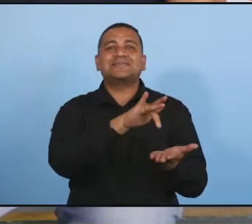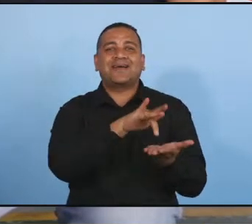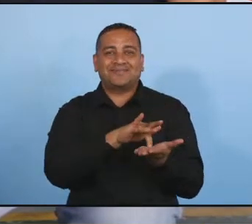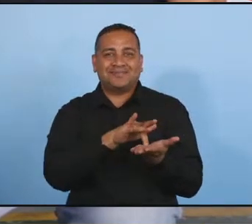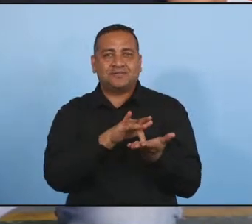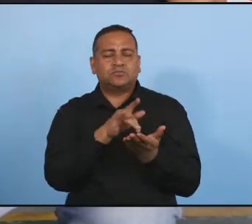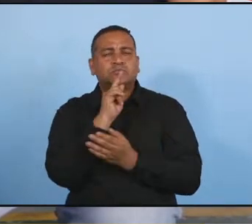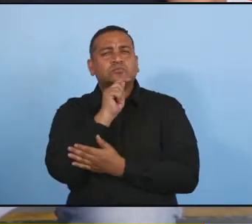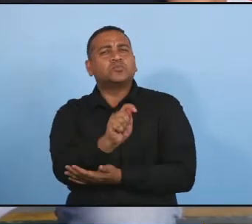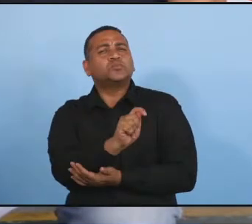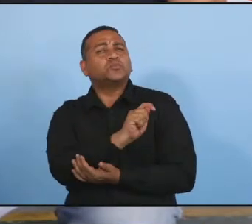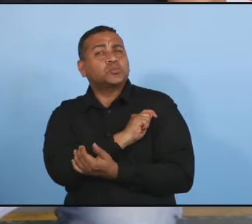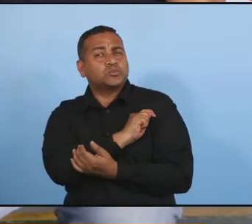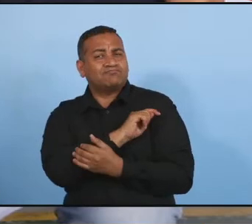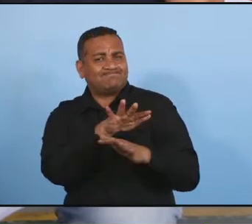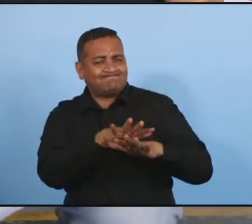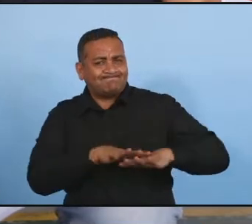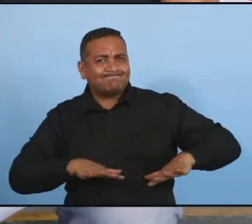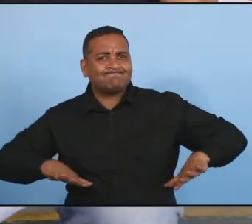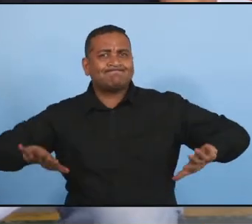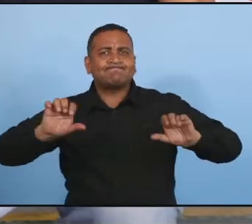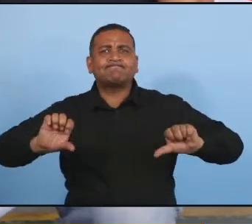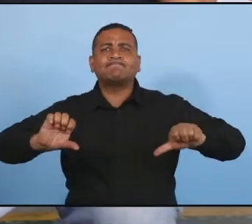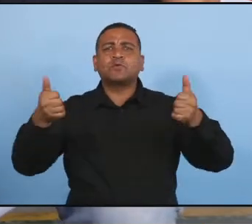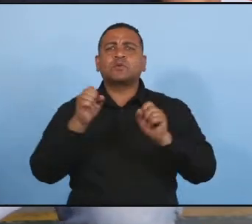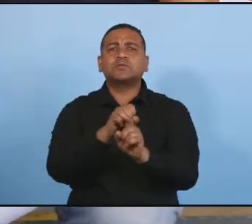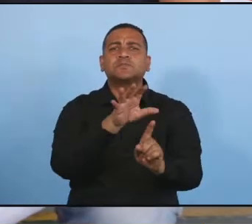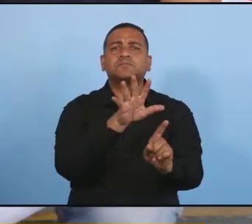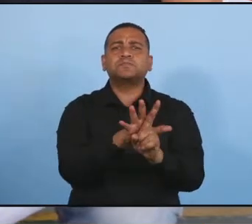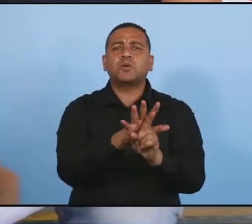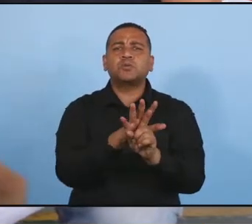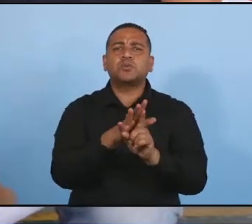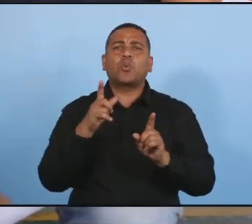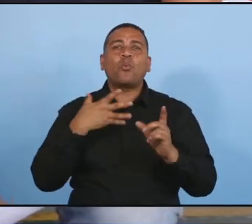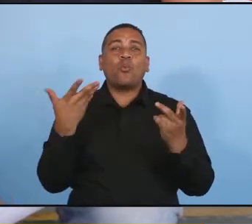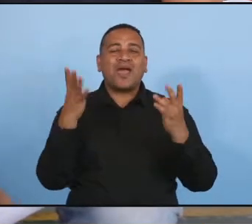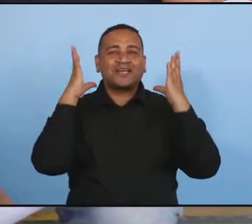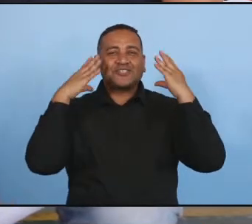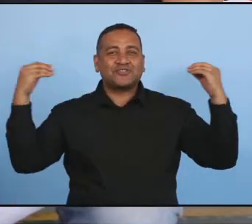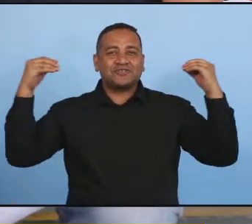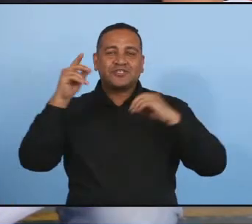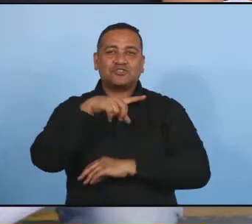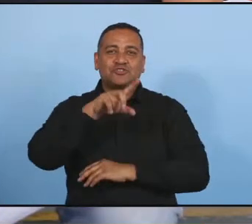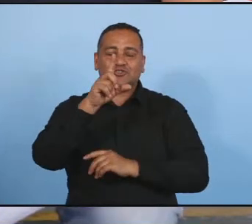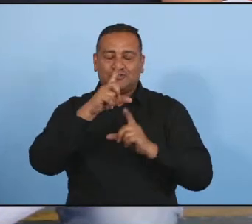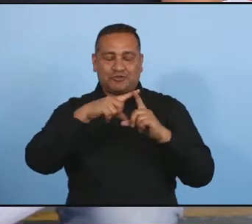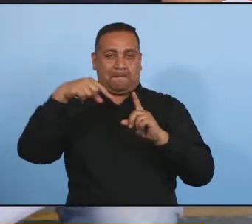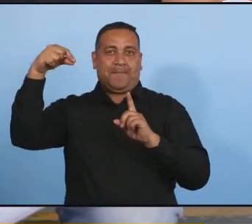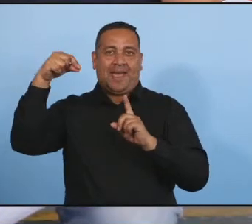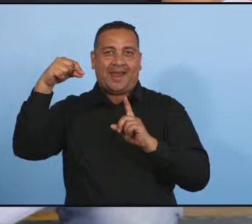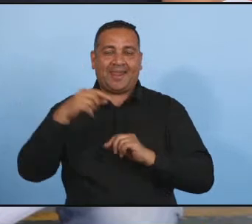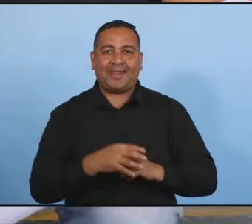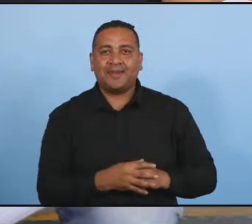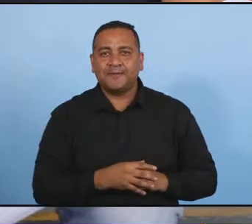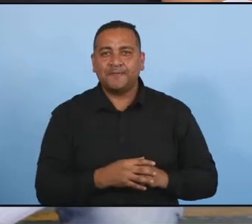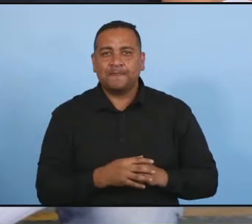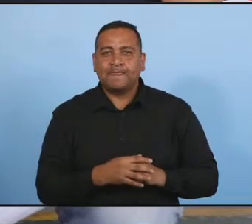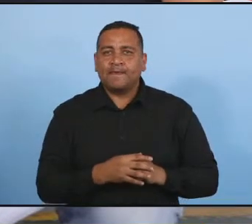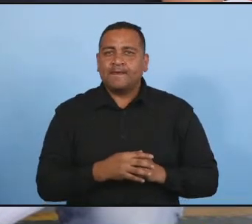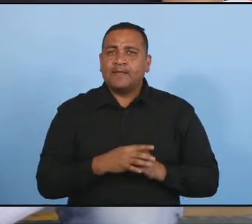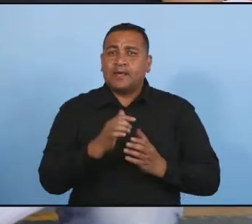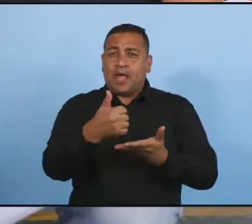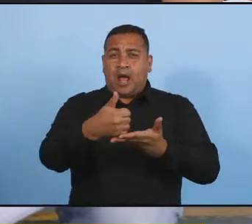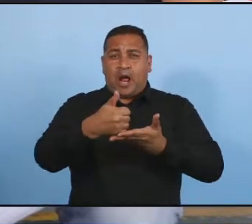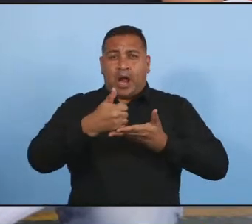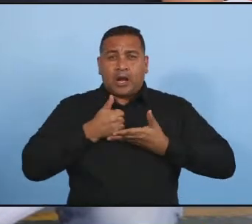having exposure to Japanese technology, Japanese expertise, and helping us as a Center of